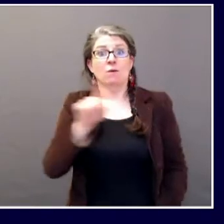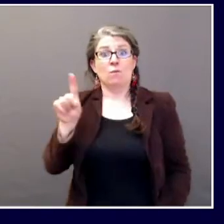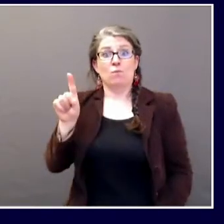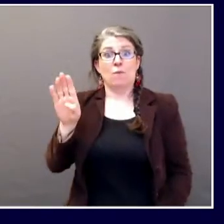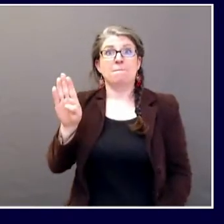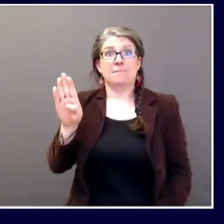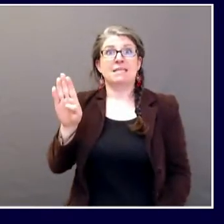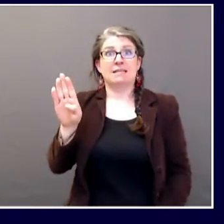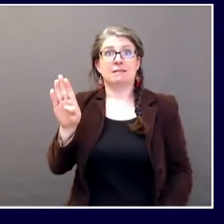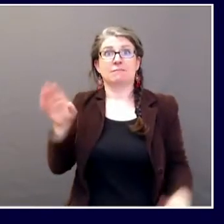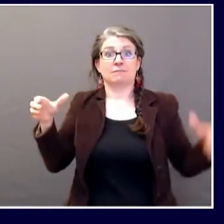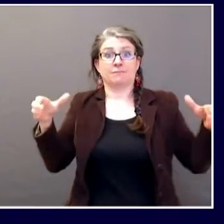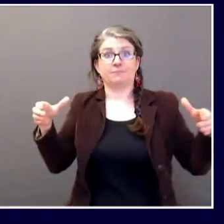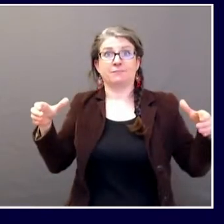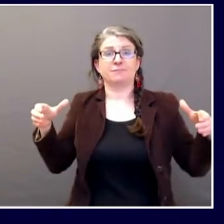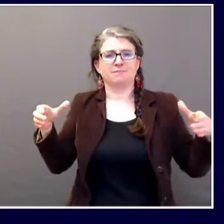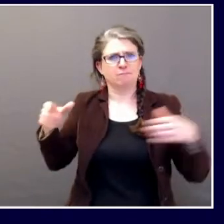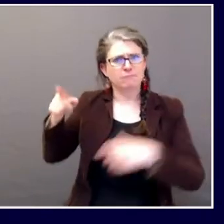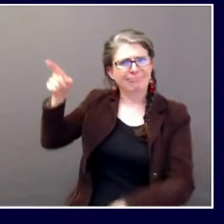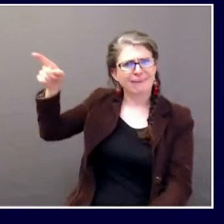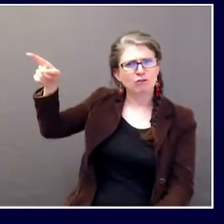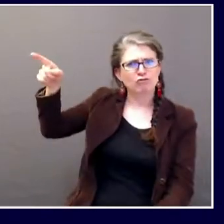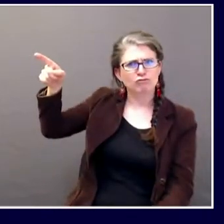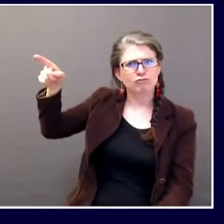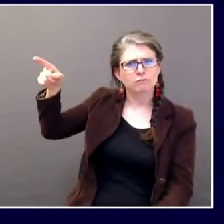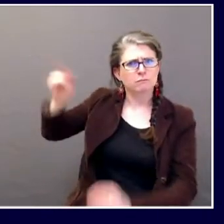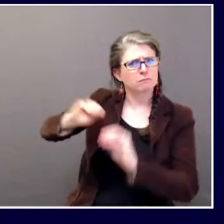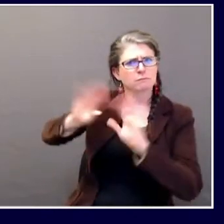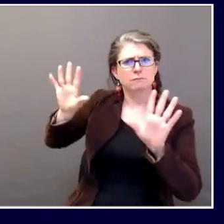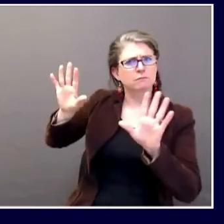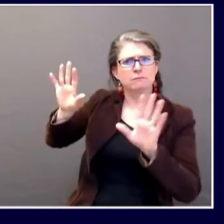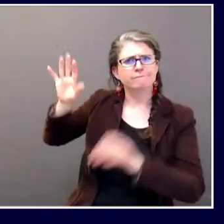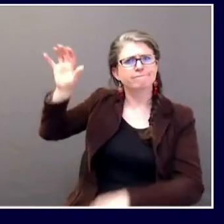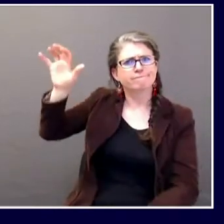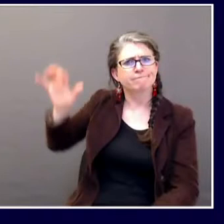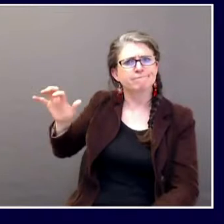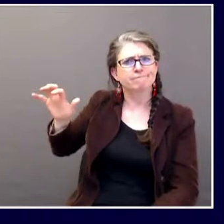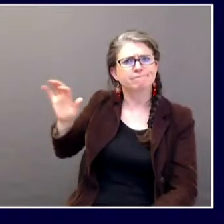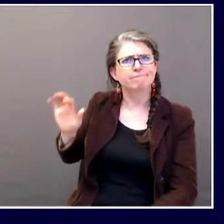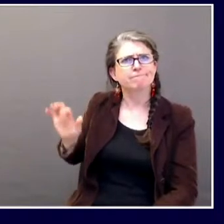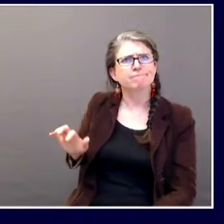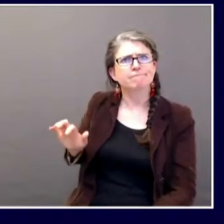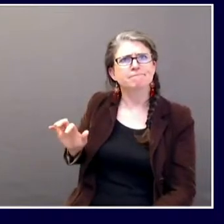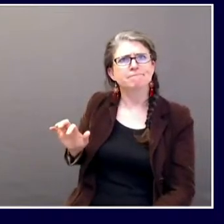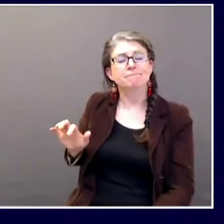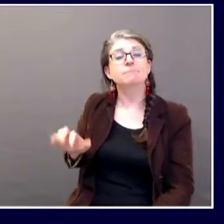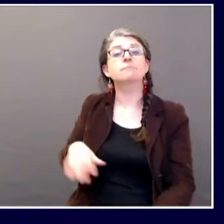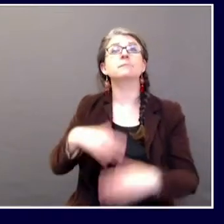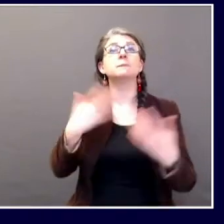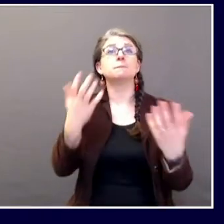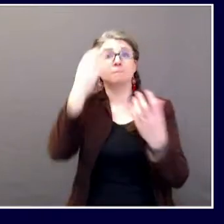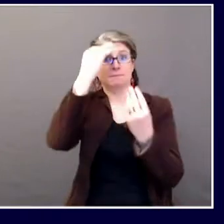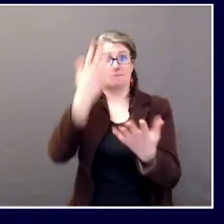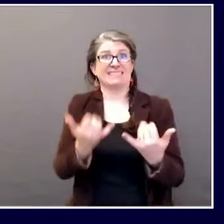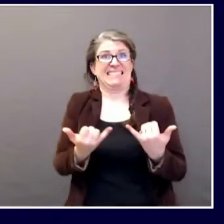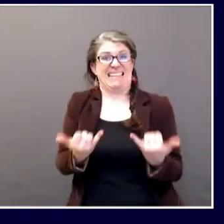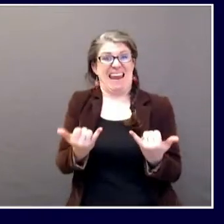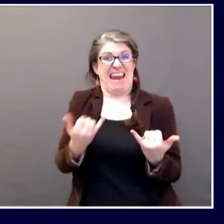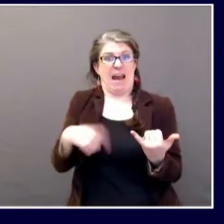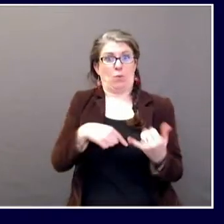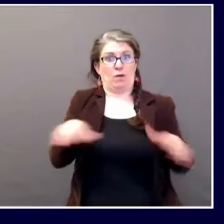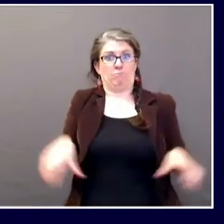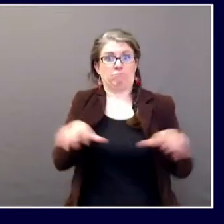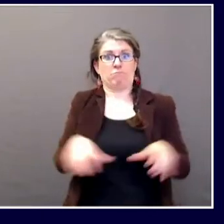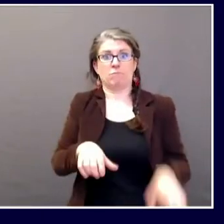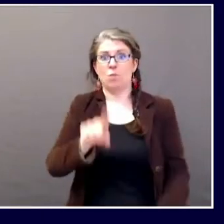also see that there are others who may be later on in phase 1B. And I think what's happening is that folks are